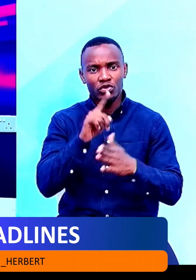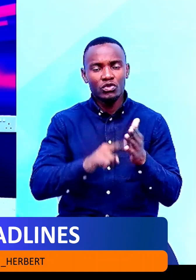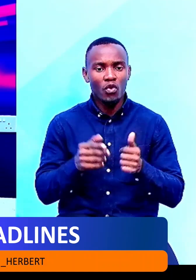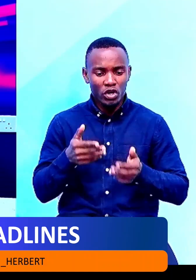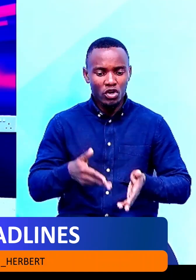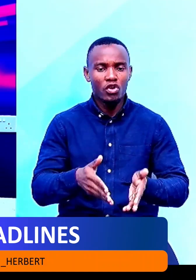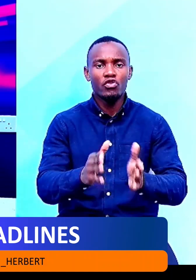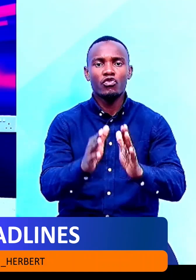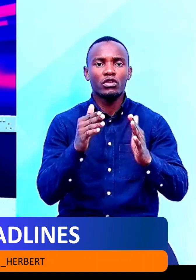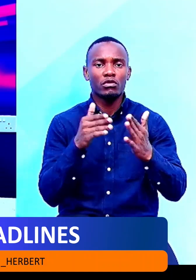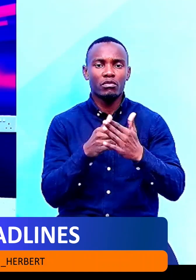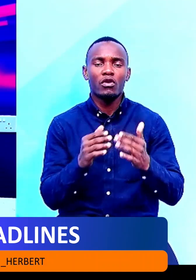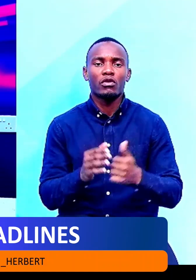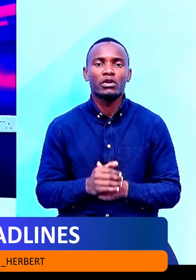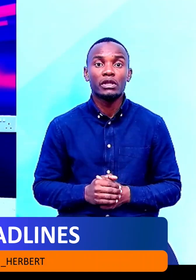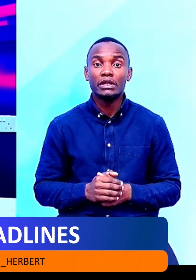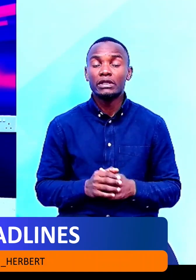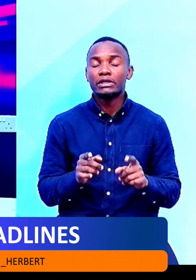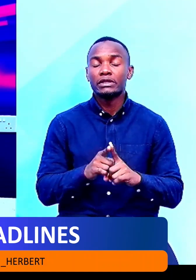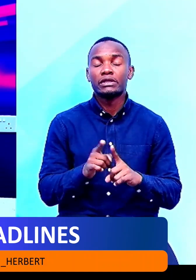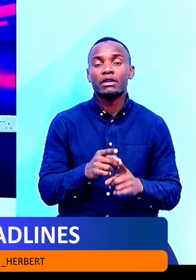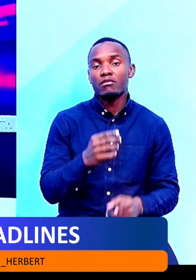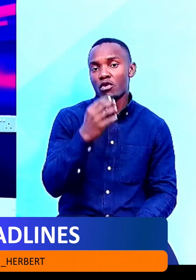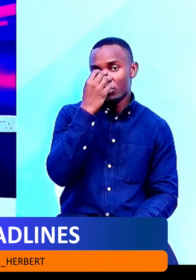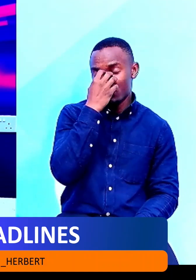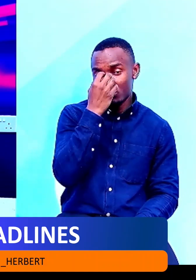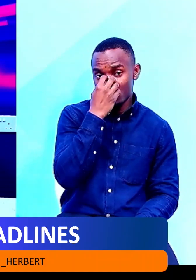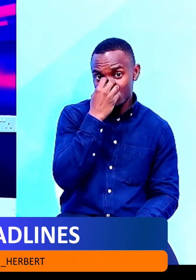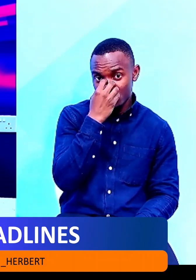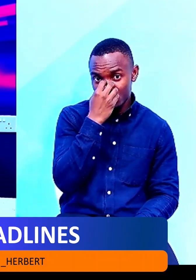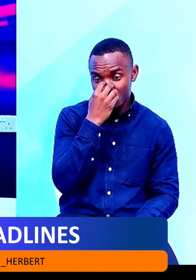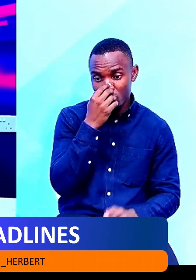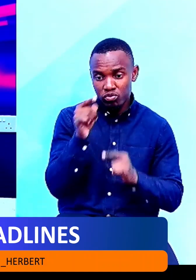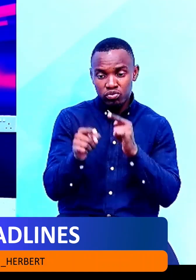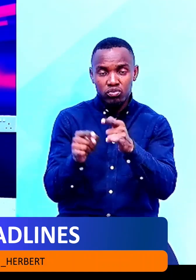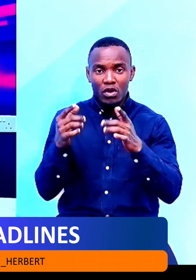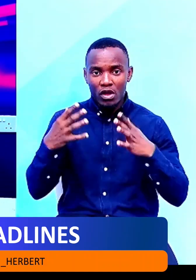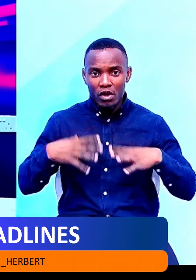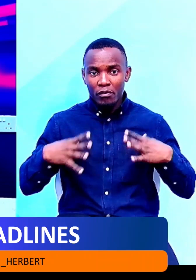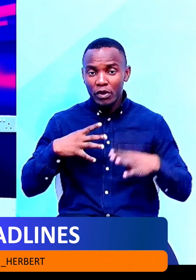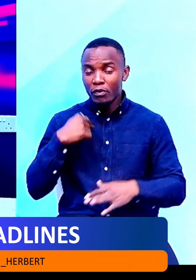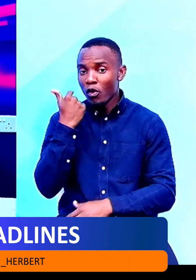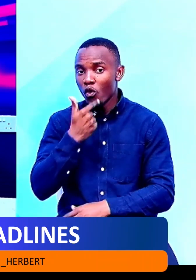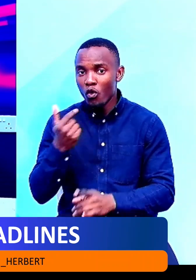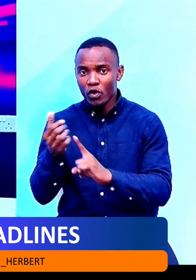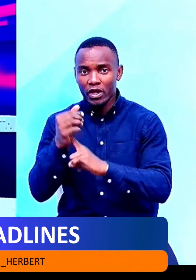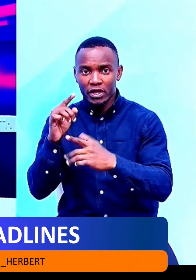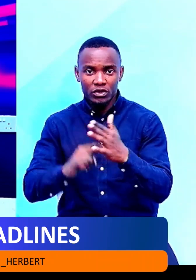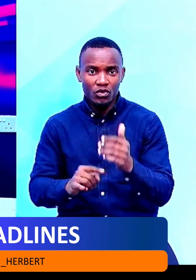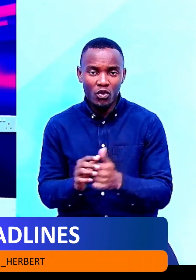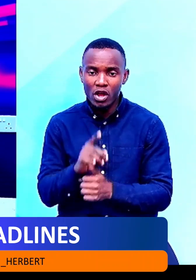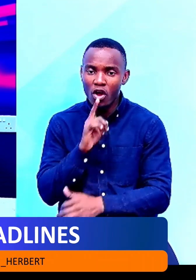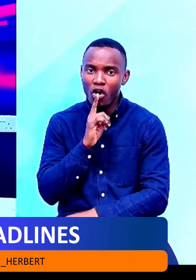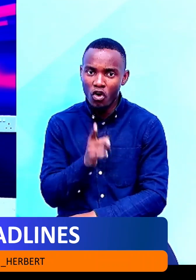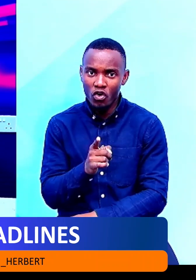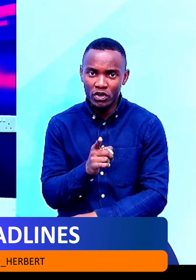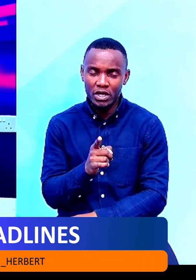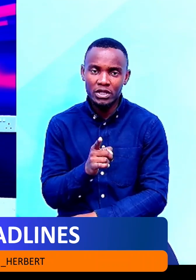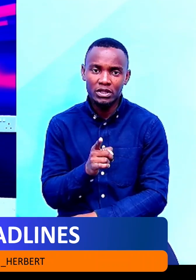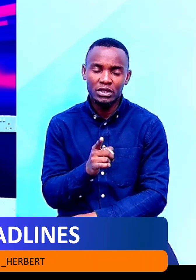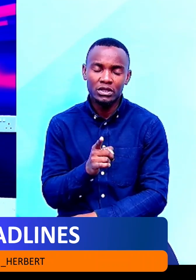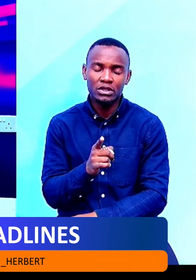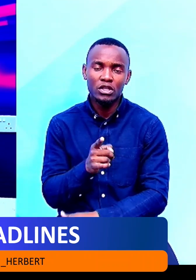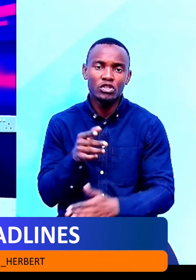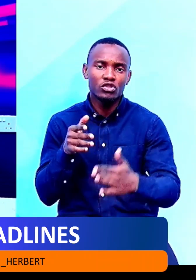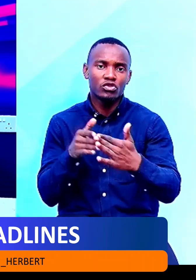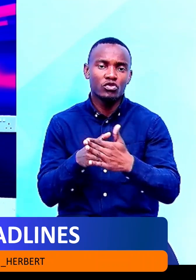criticized those who moved to court and obtained conservatory orders barring the Inspector General of Police